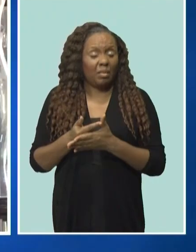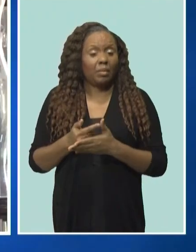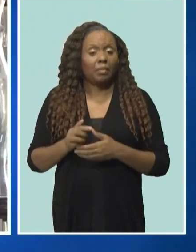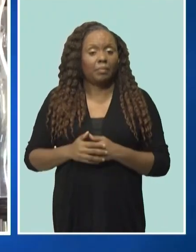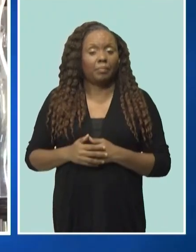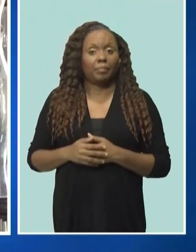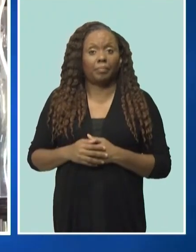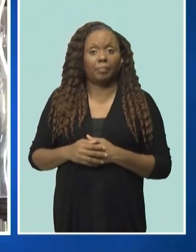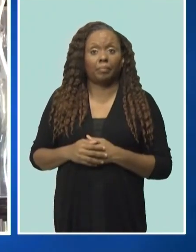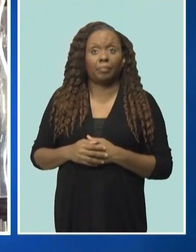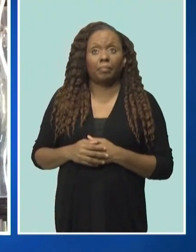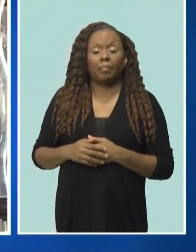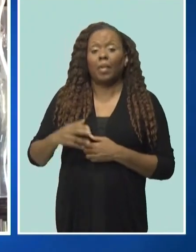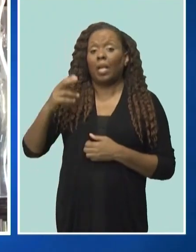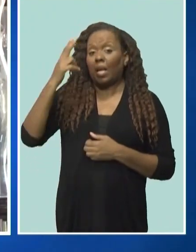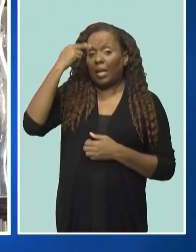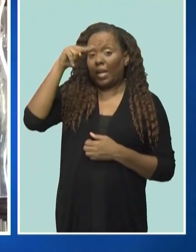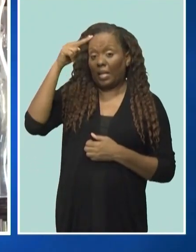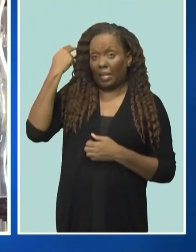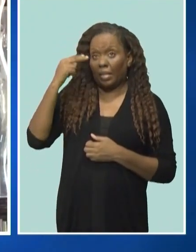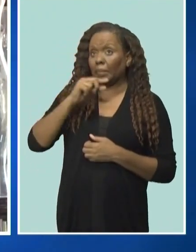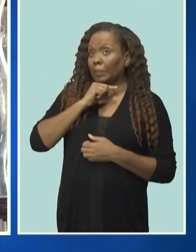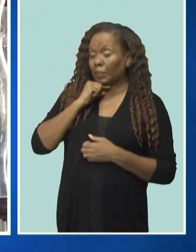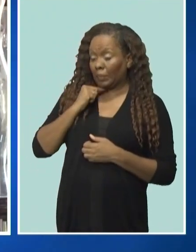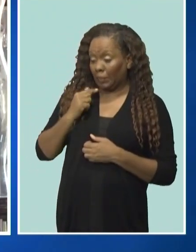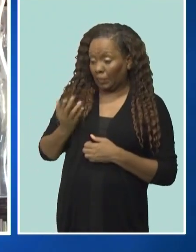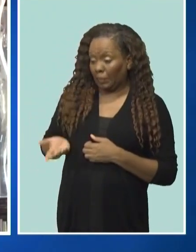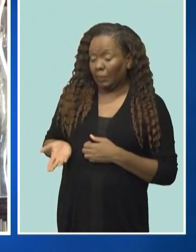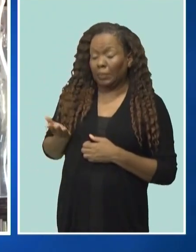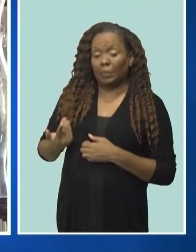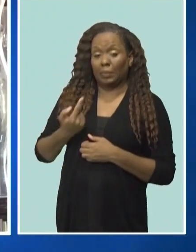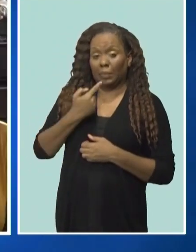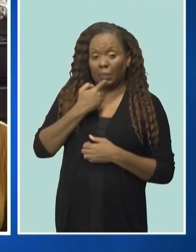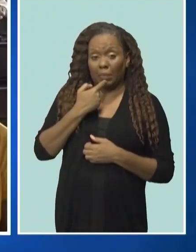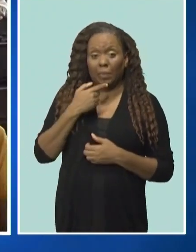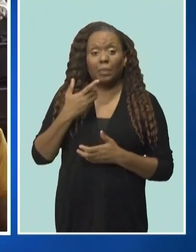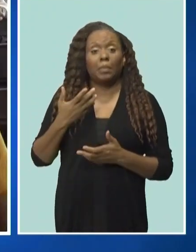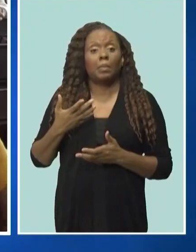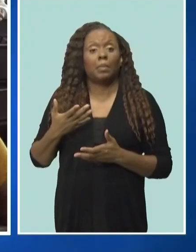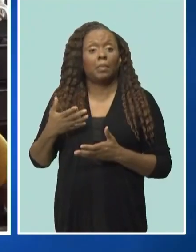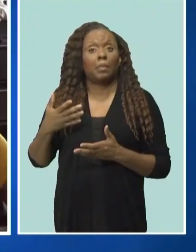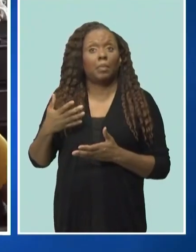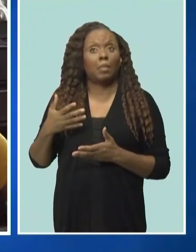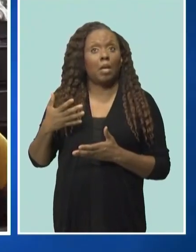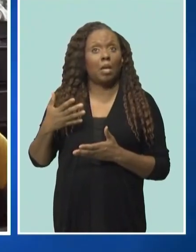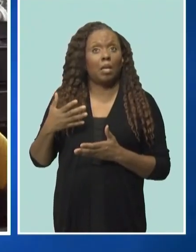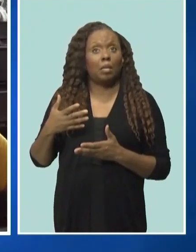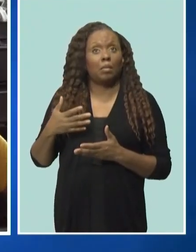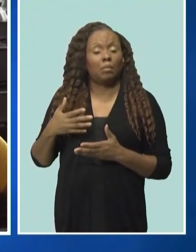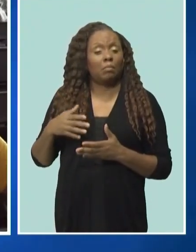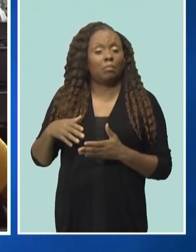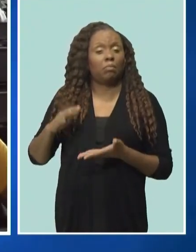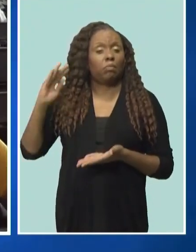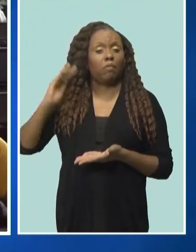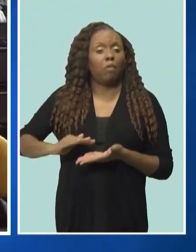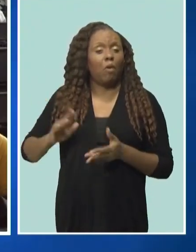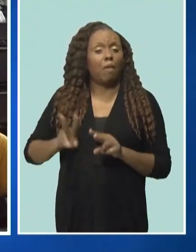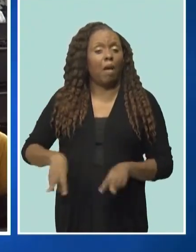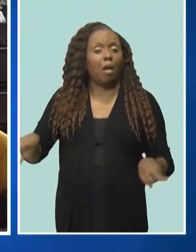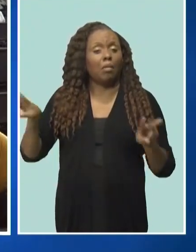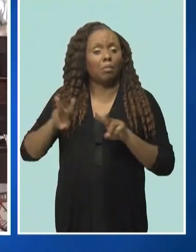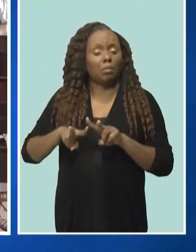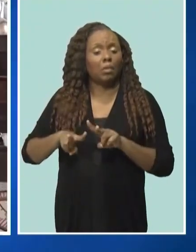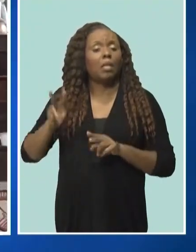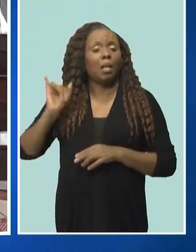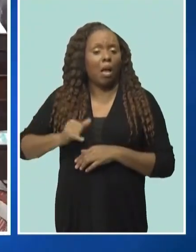Catholic Bishop of Bridgetown Neil Canterbury believes the crime surge stems from a slide in values. Stressing the need for people to pray